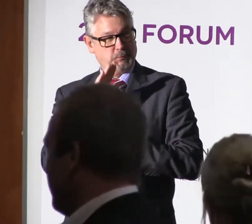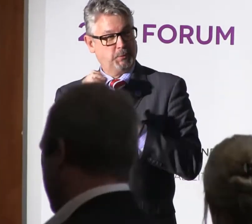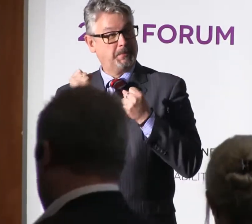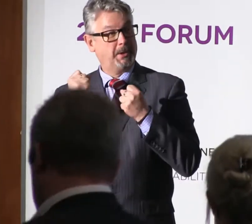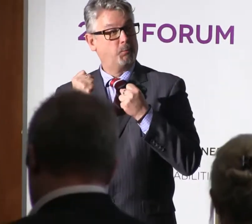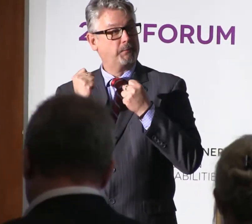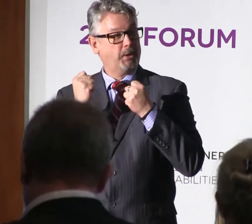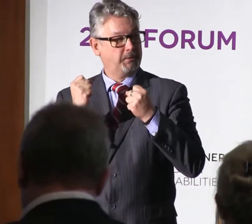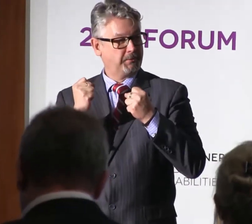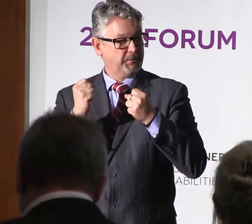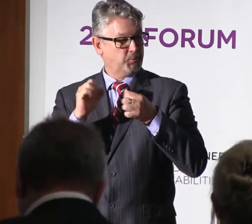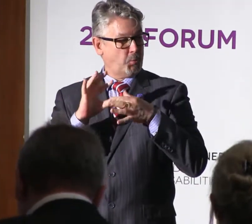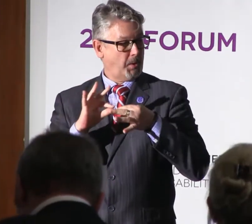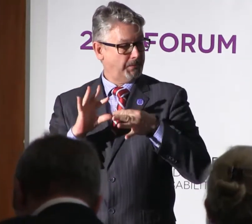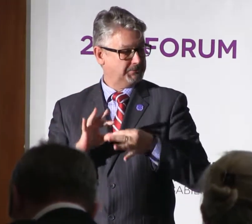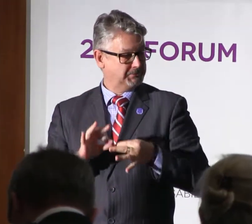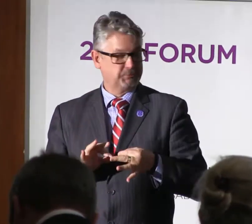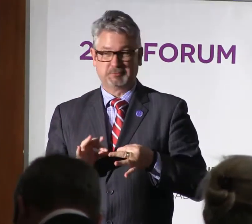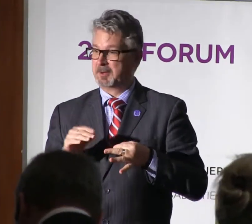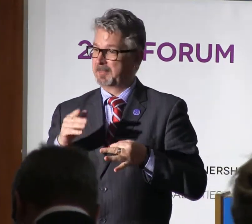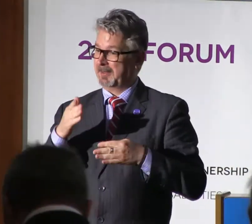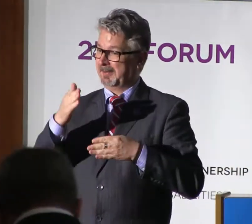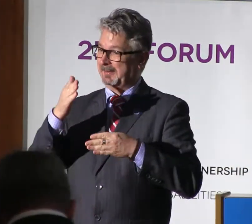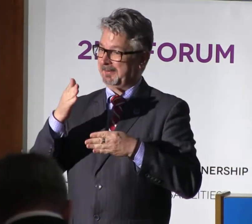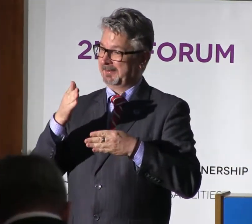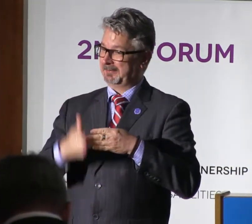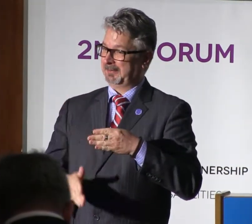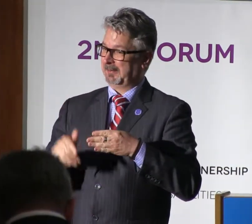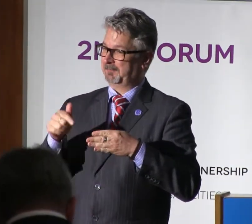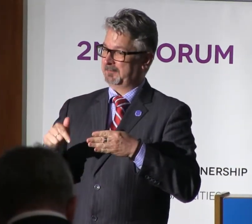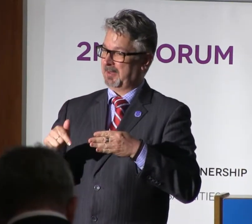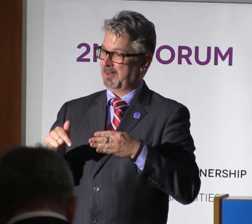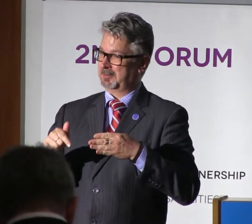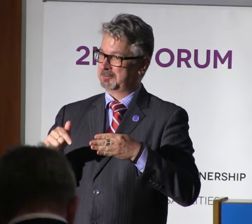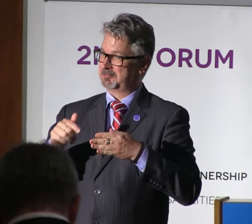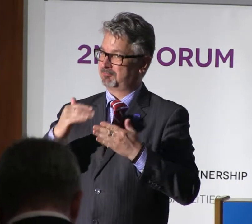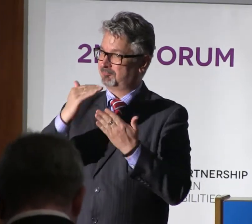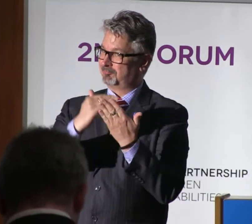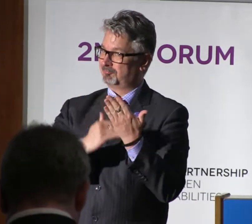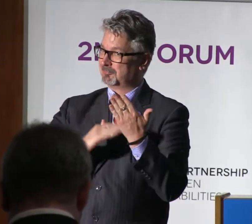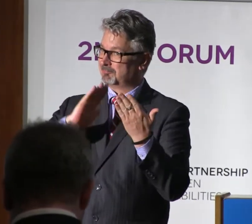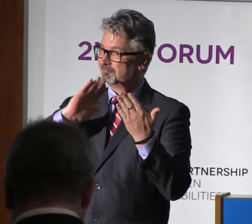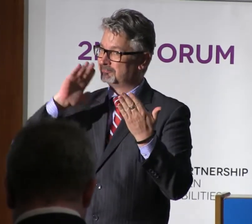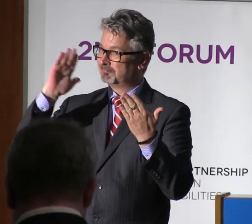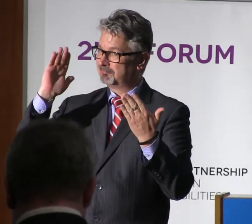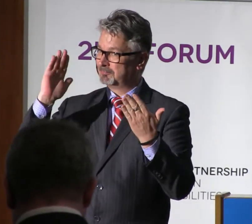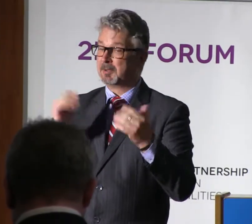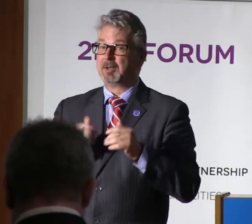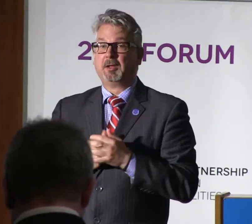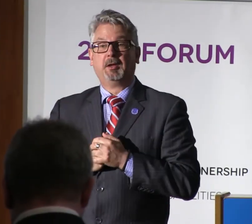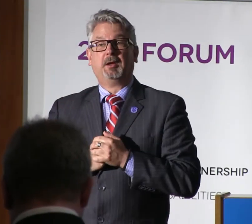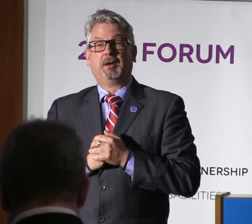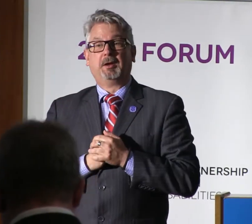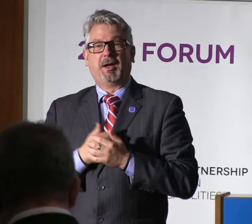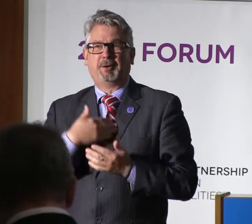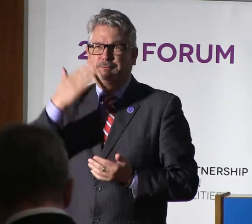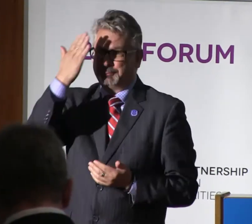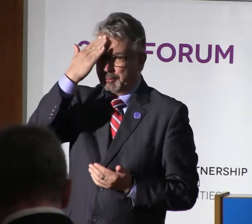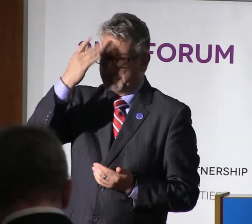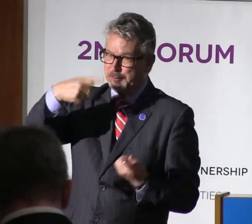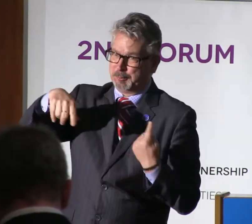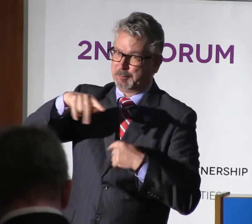Wow, thank you. Thank you so much for that statement. This is the end of our list of